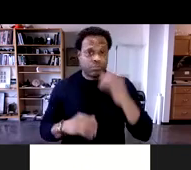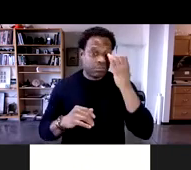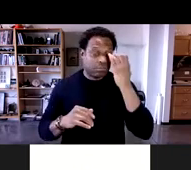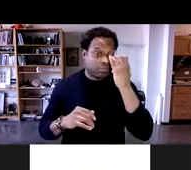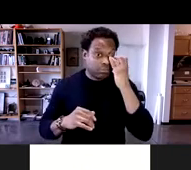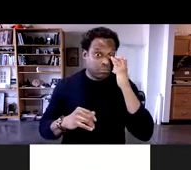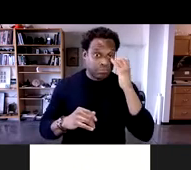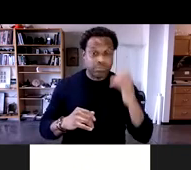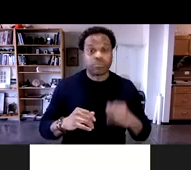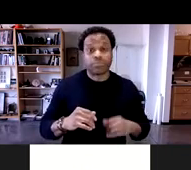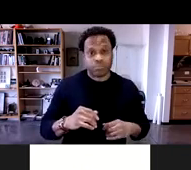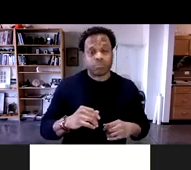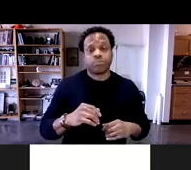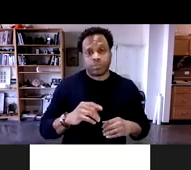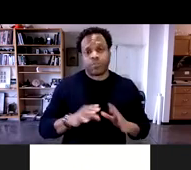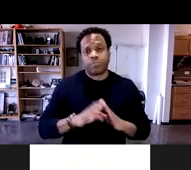Cerebral palsy